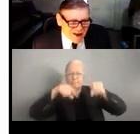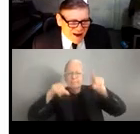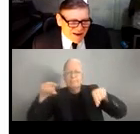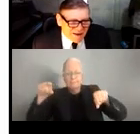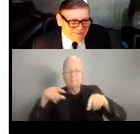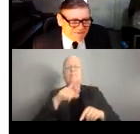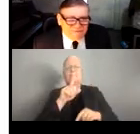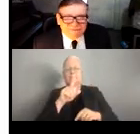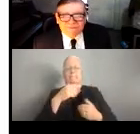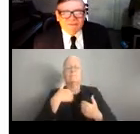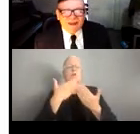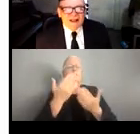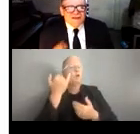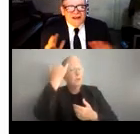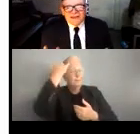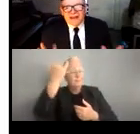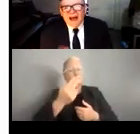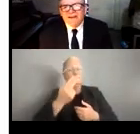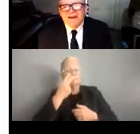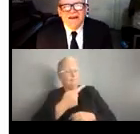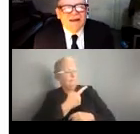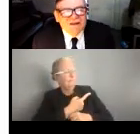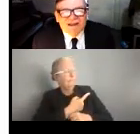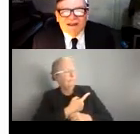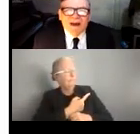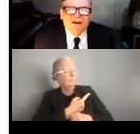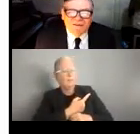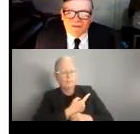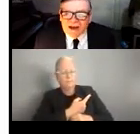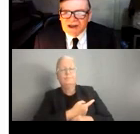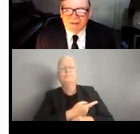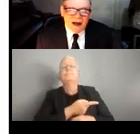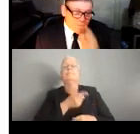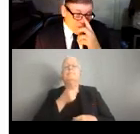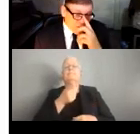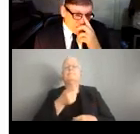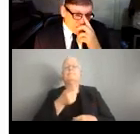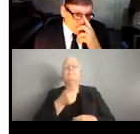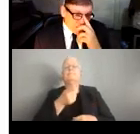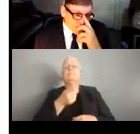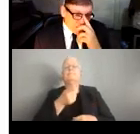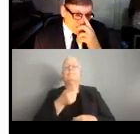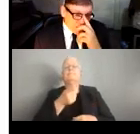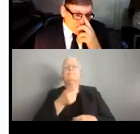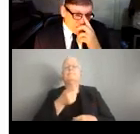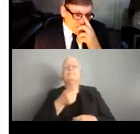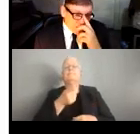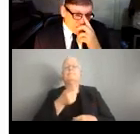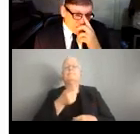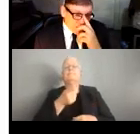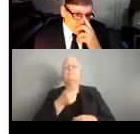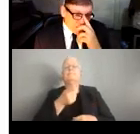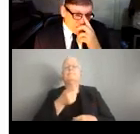next slide. This slide tells us some other information about poverty